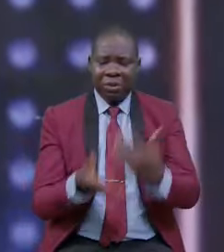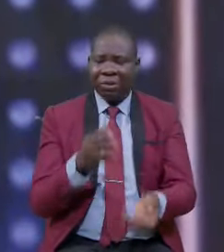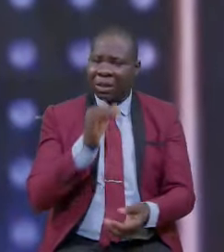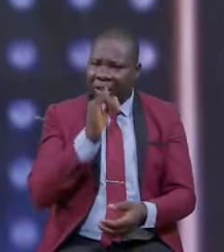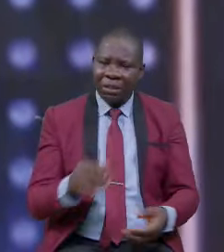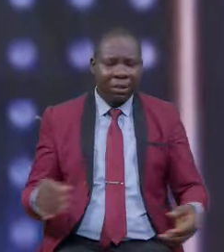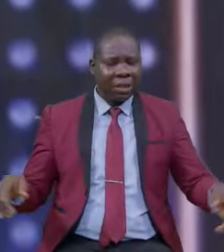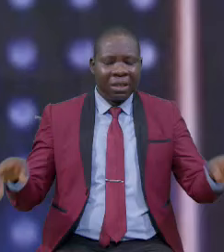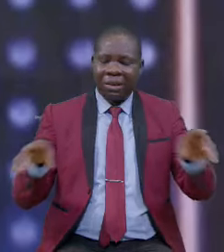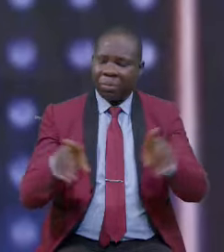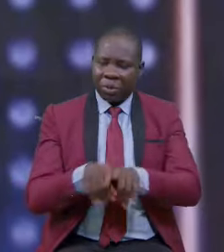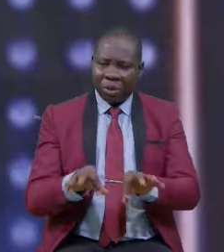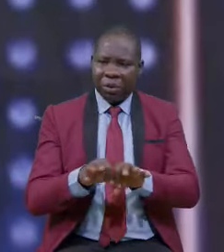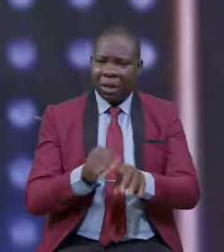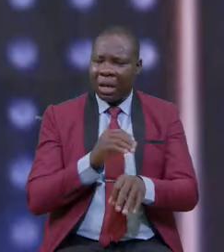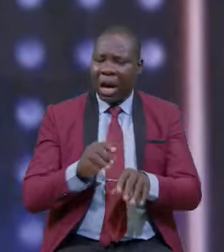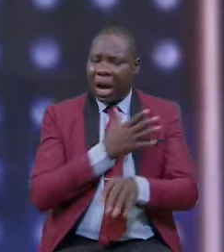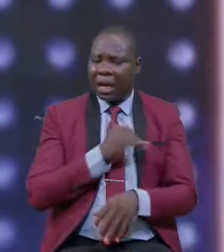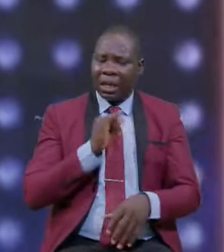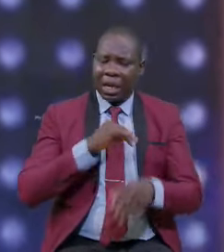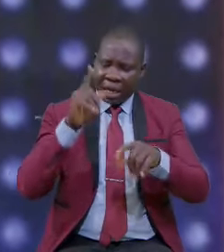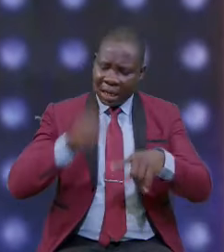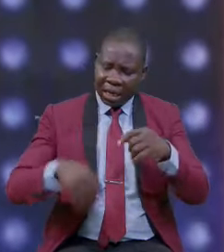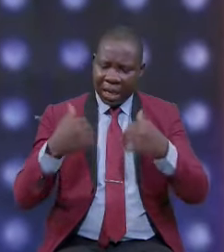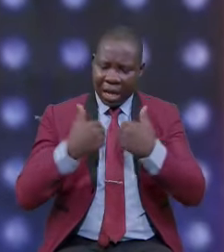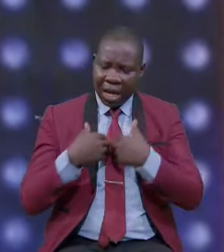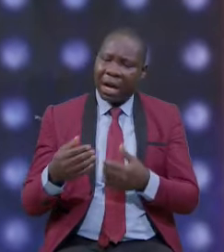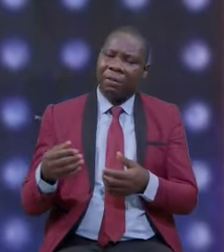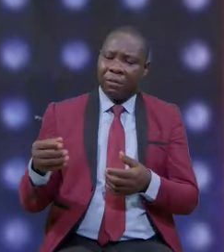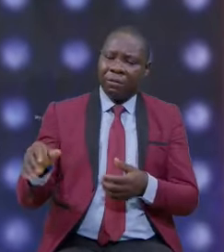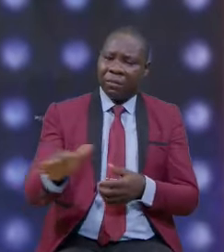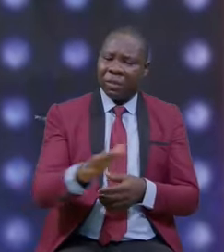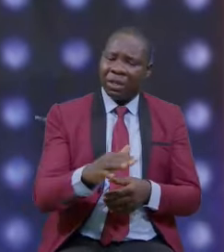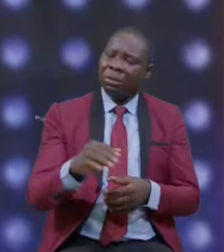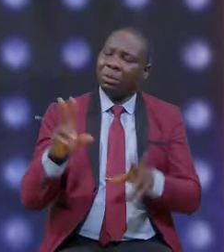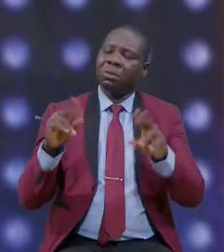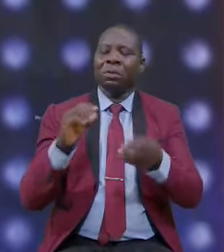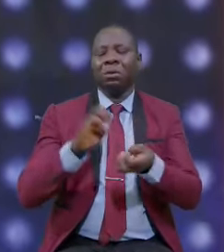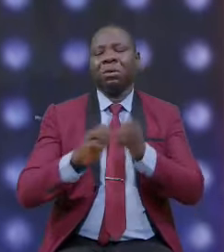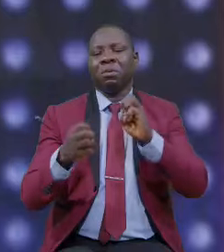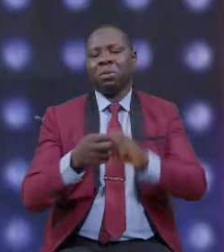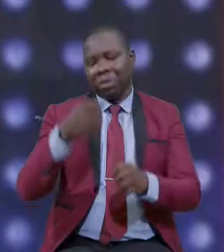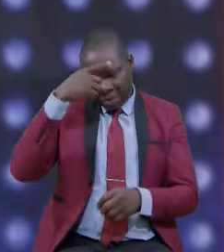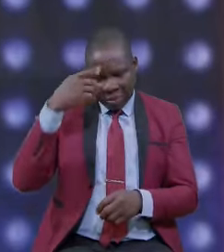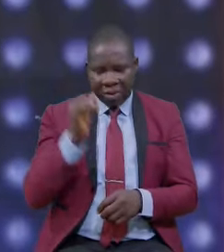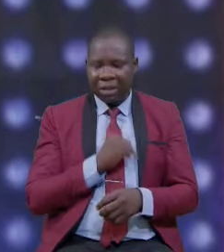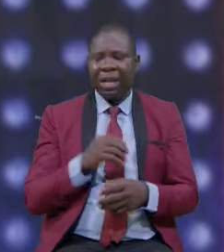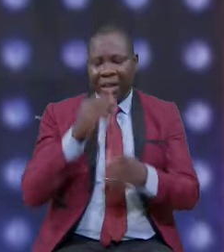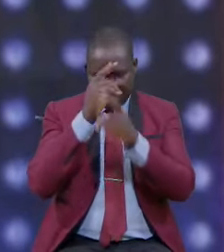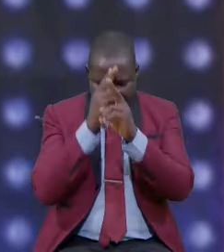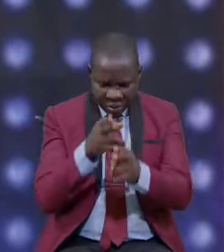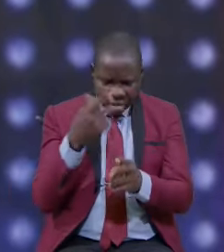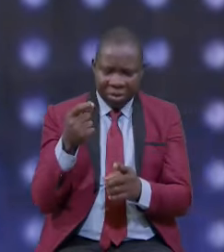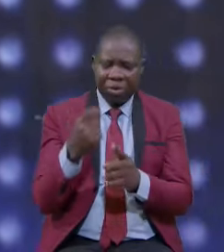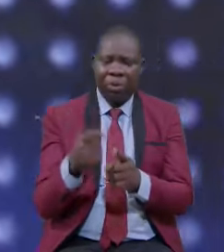them. He says, no problem, because I esteem the words of his mouth more